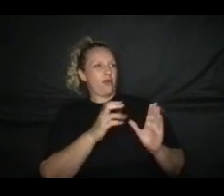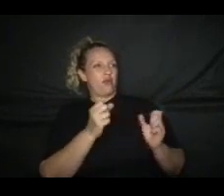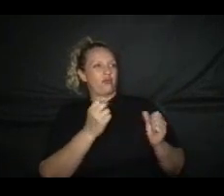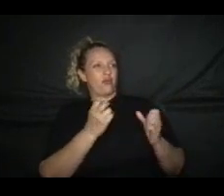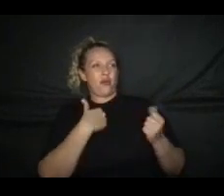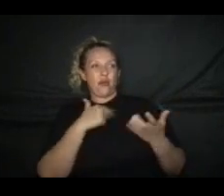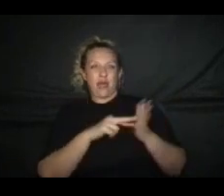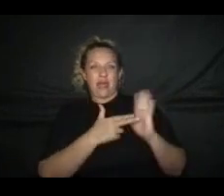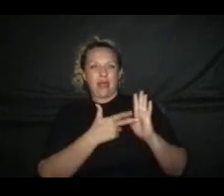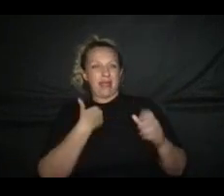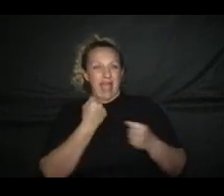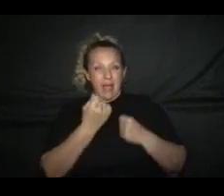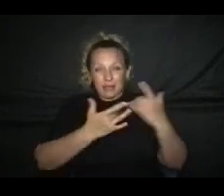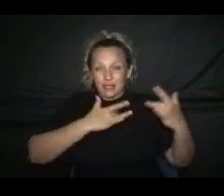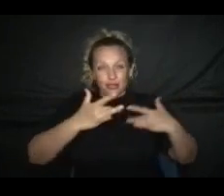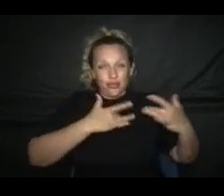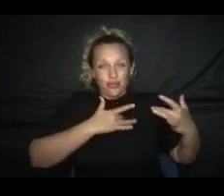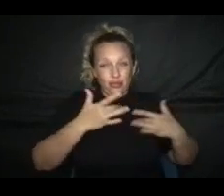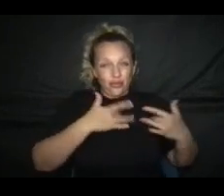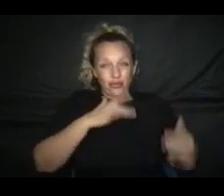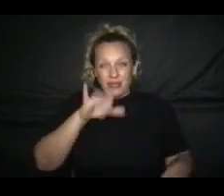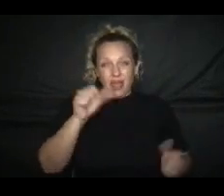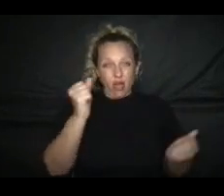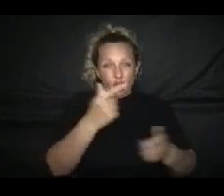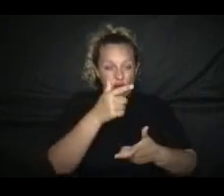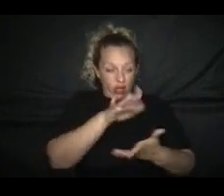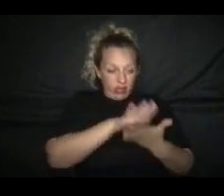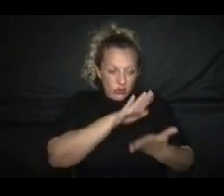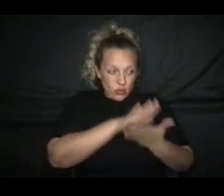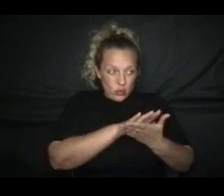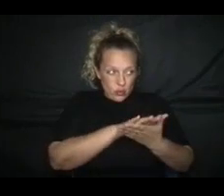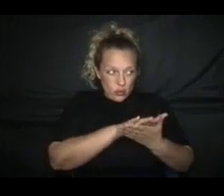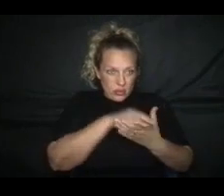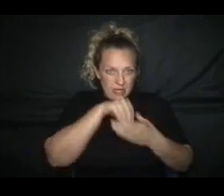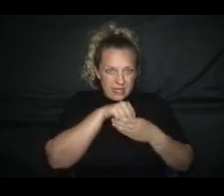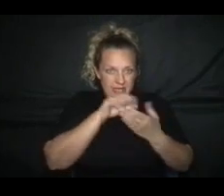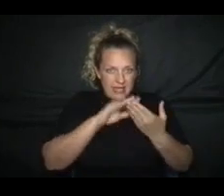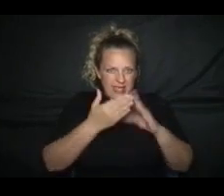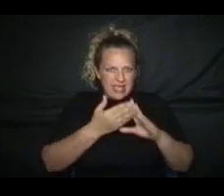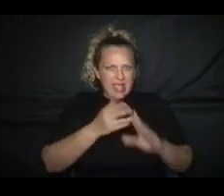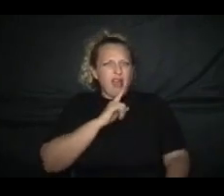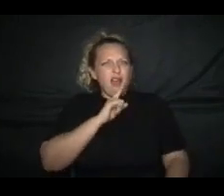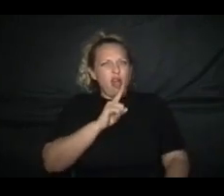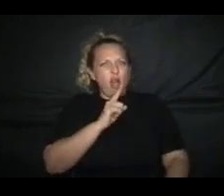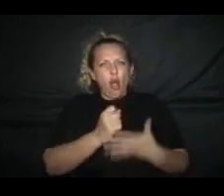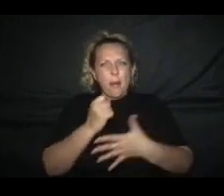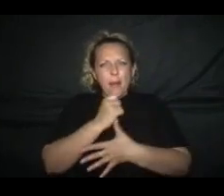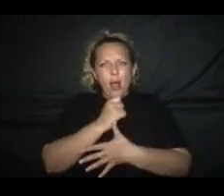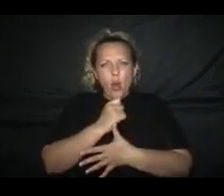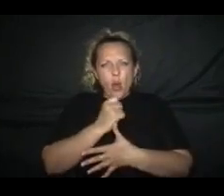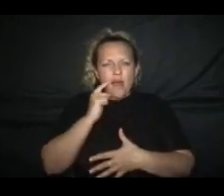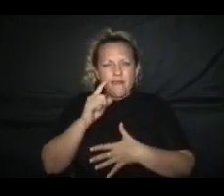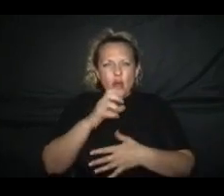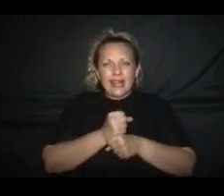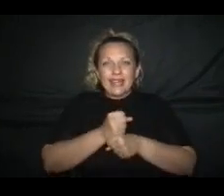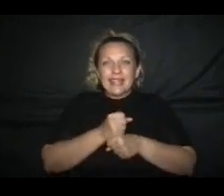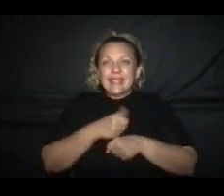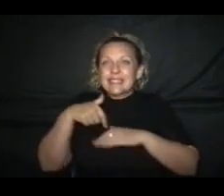would be concerned that all of the schools in the city are a priority for getting sidewalks.